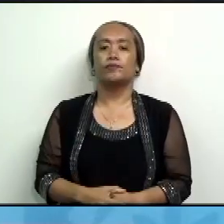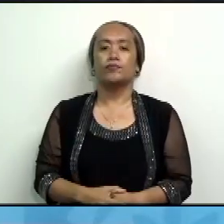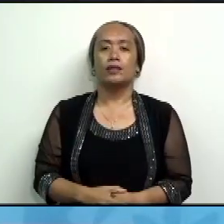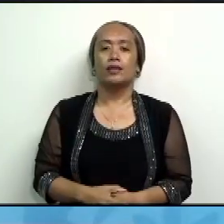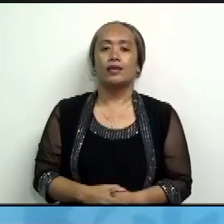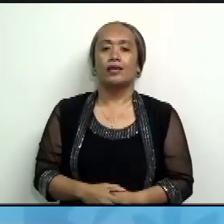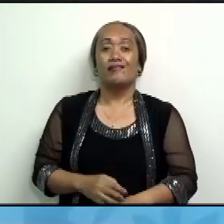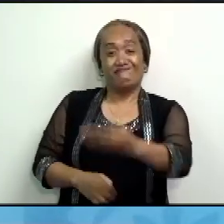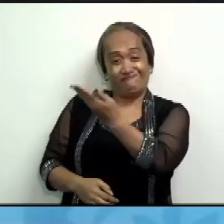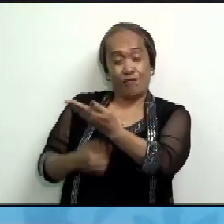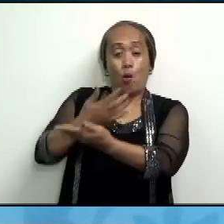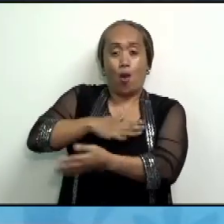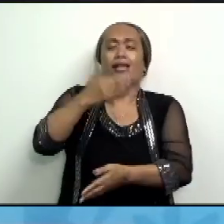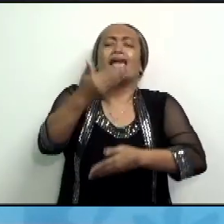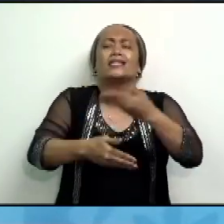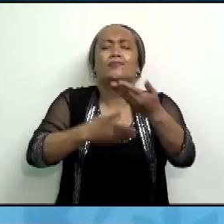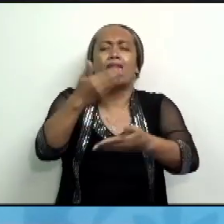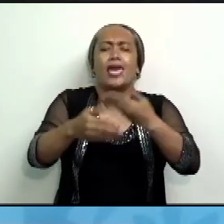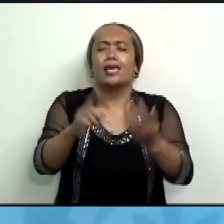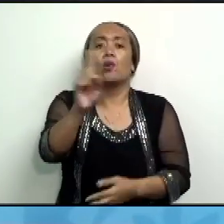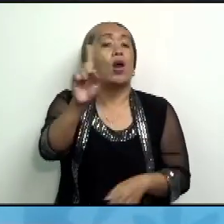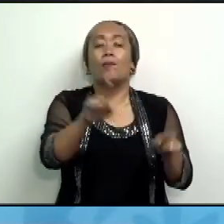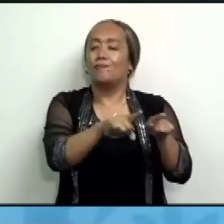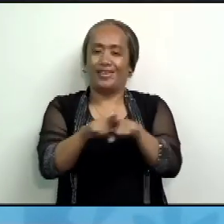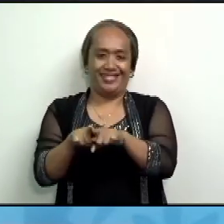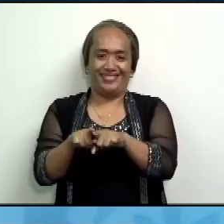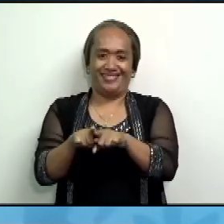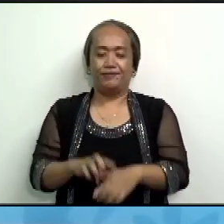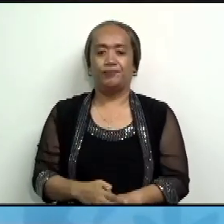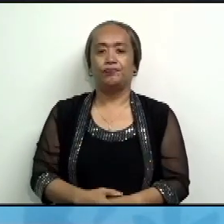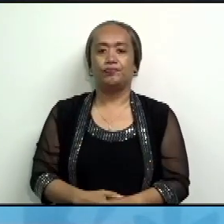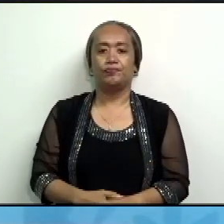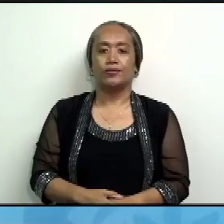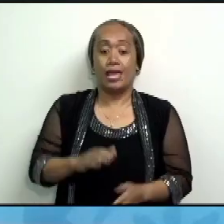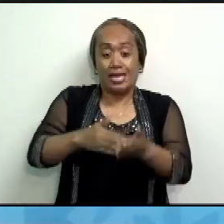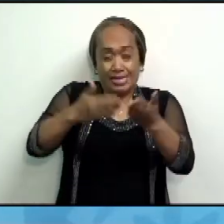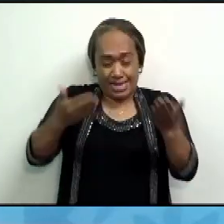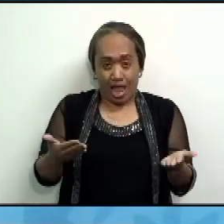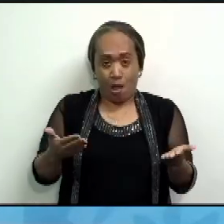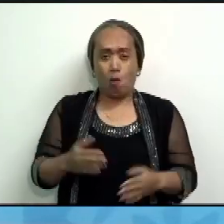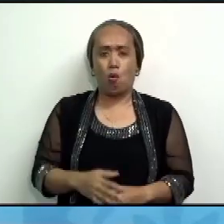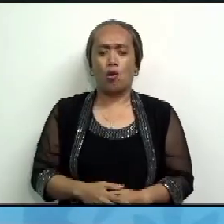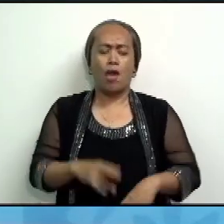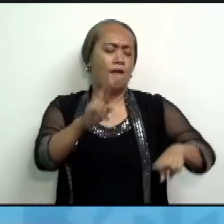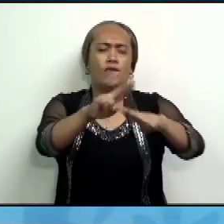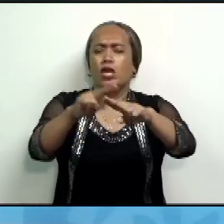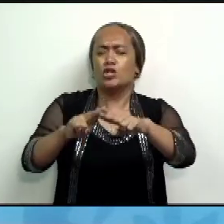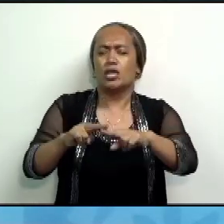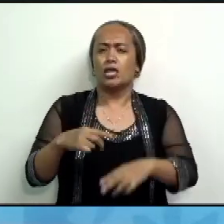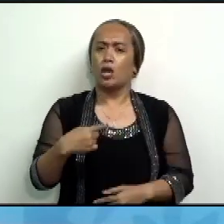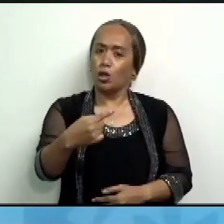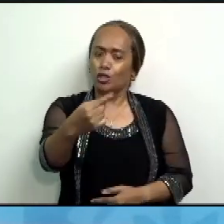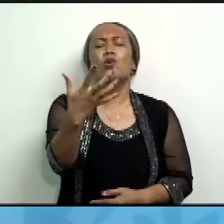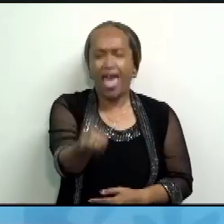Let me begin by explaining what we know. Right now, Fiji still has